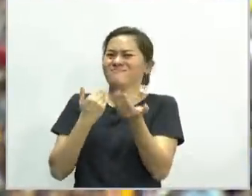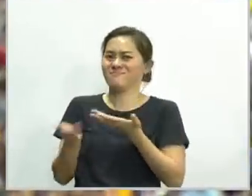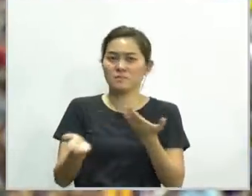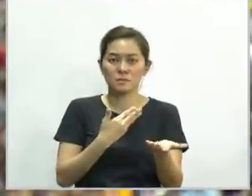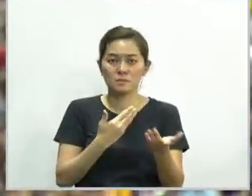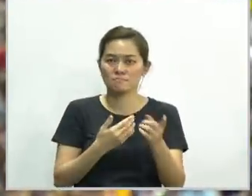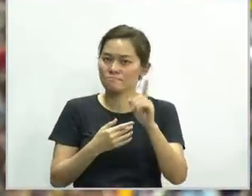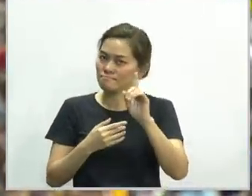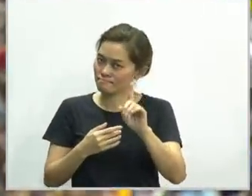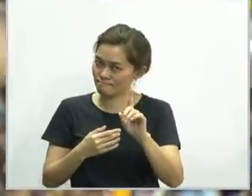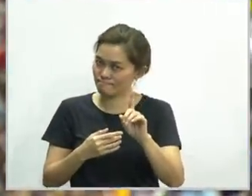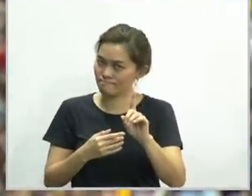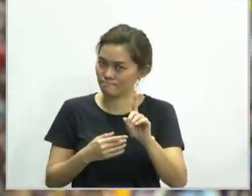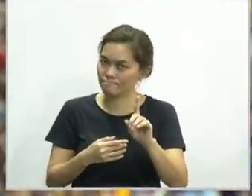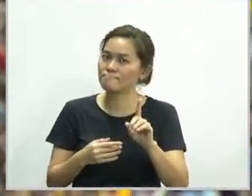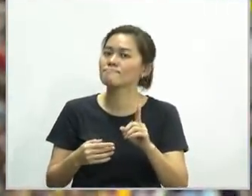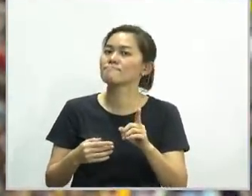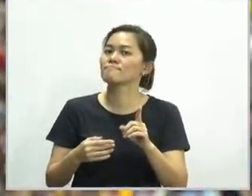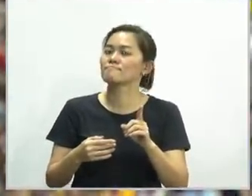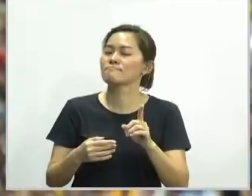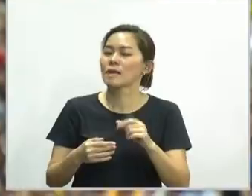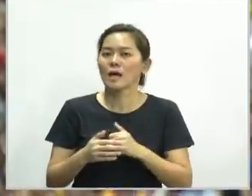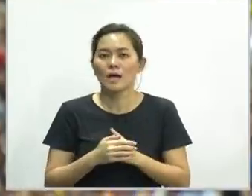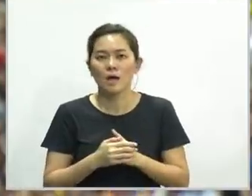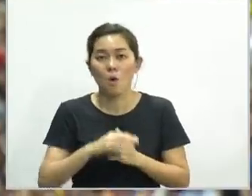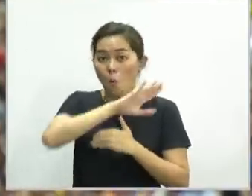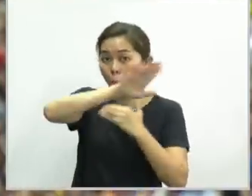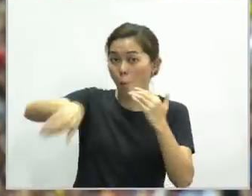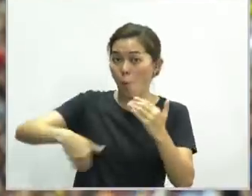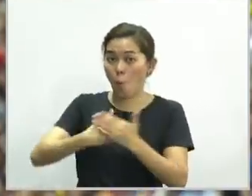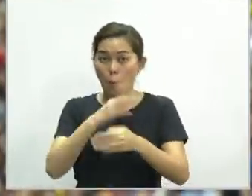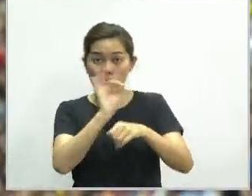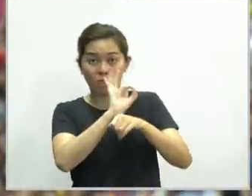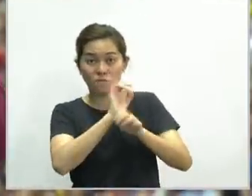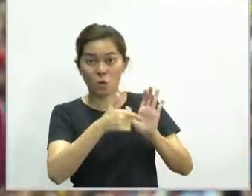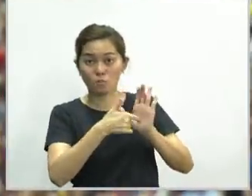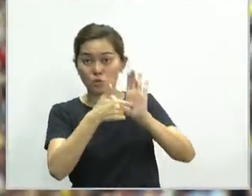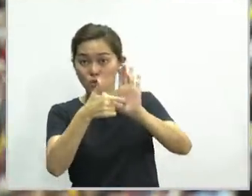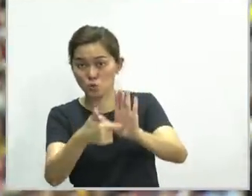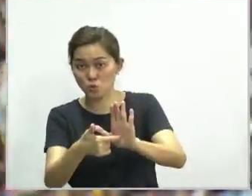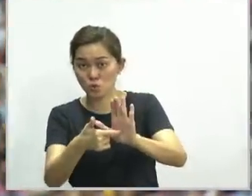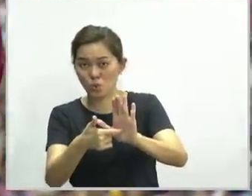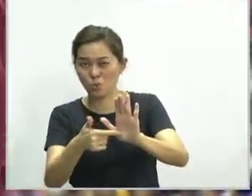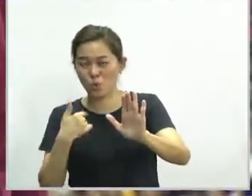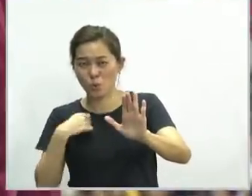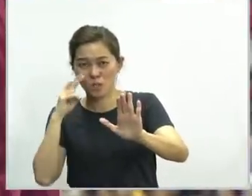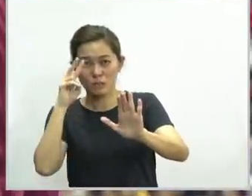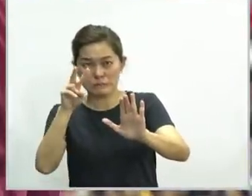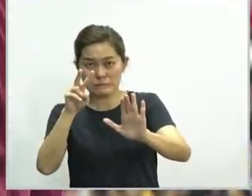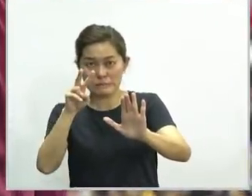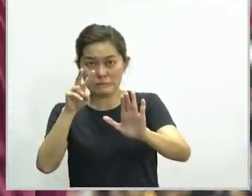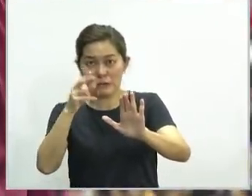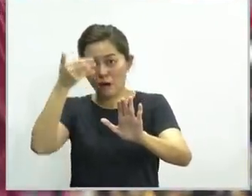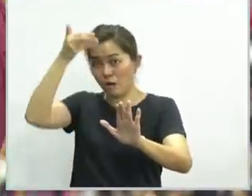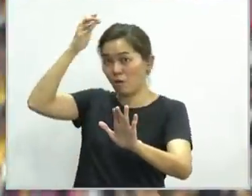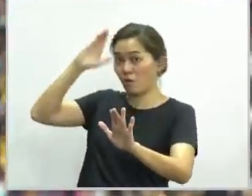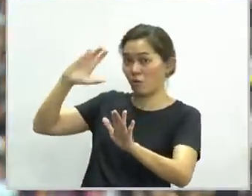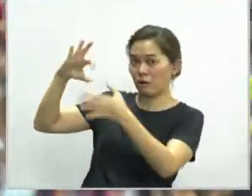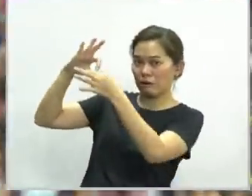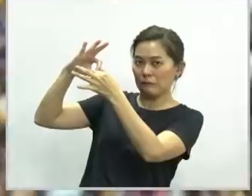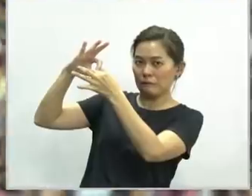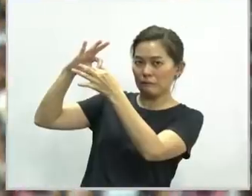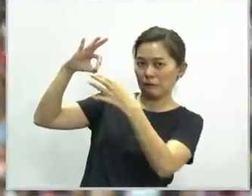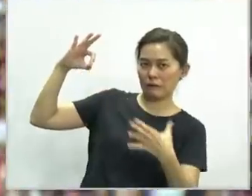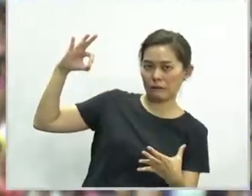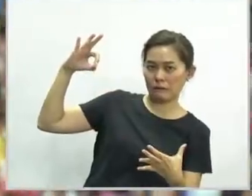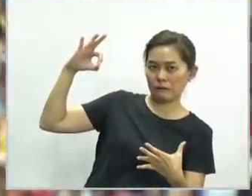it does. All that stuff on the film disconnects us from God. That's